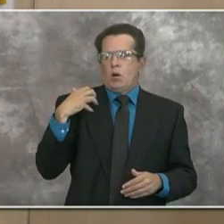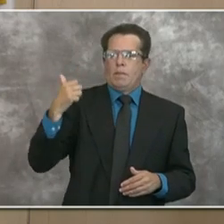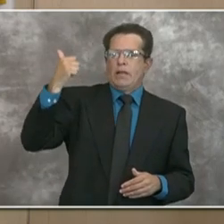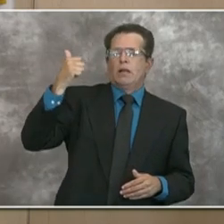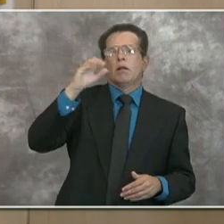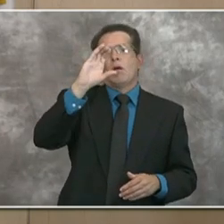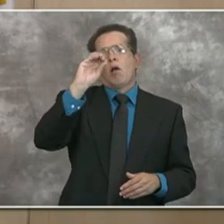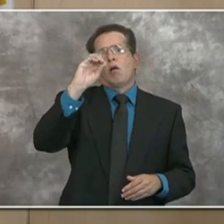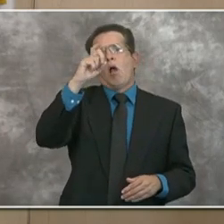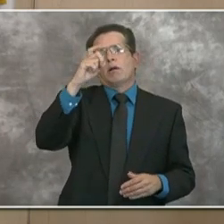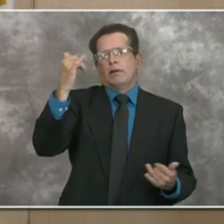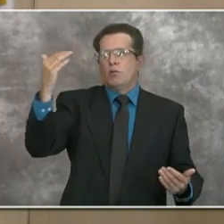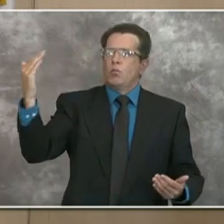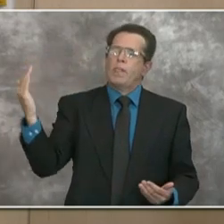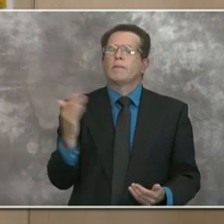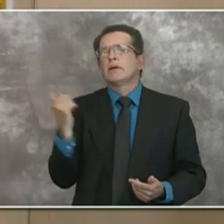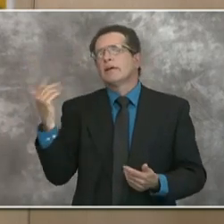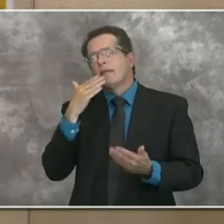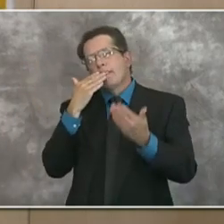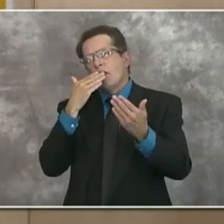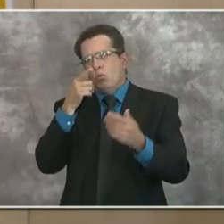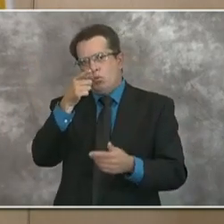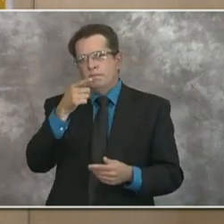Cox. Thank you.